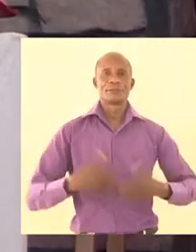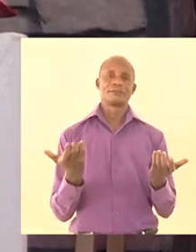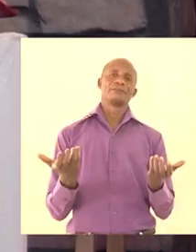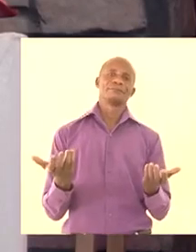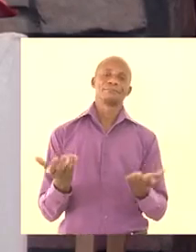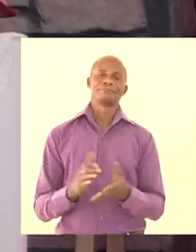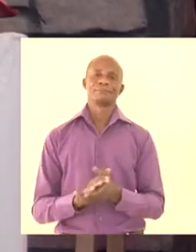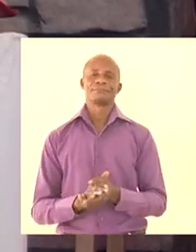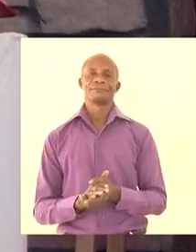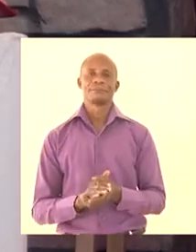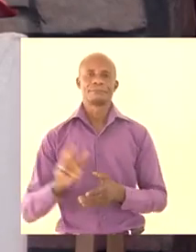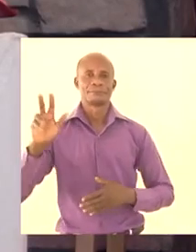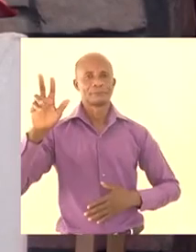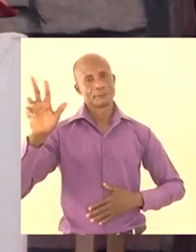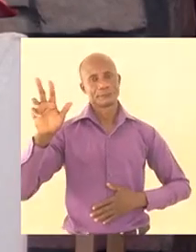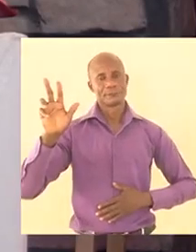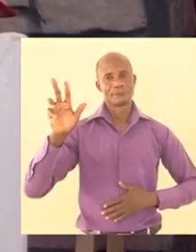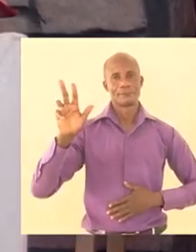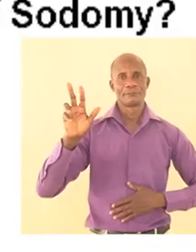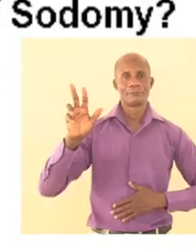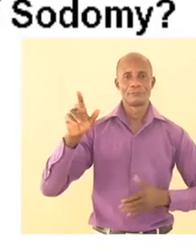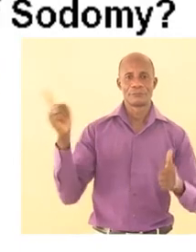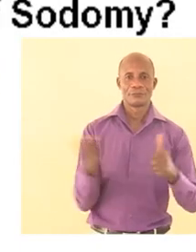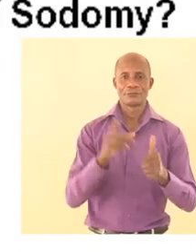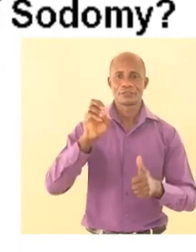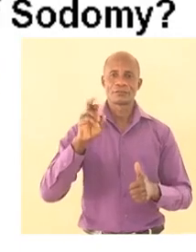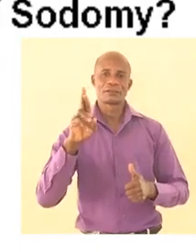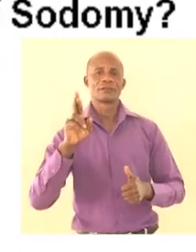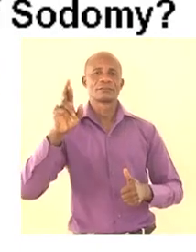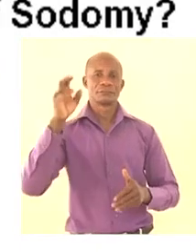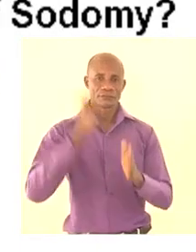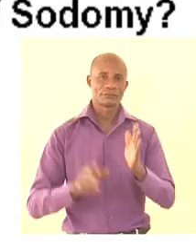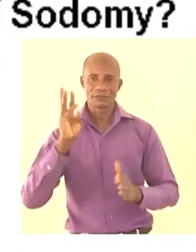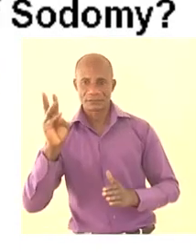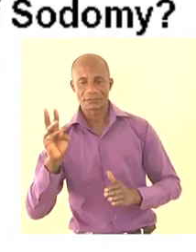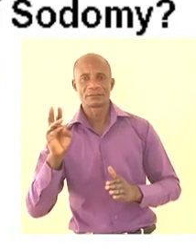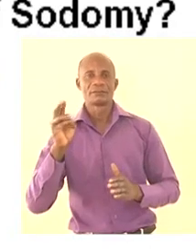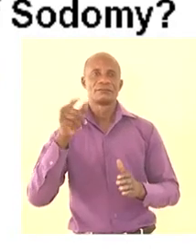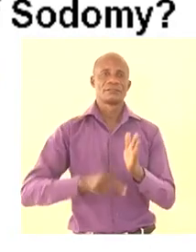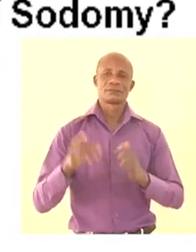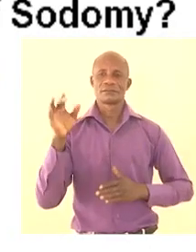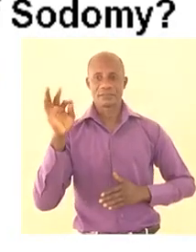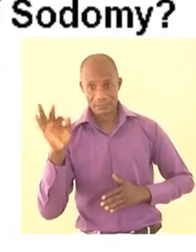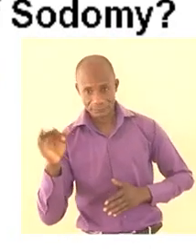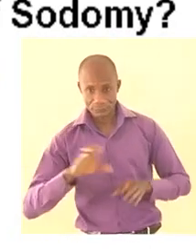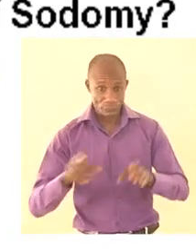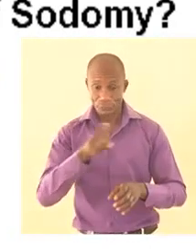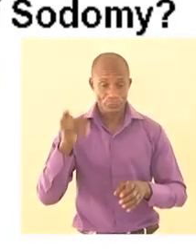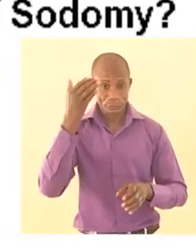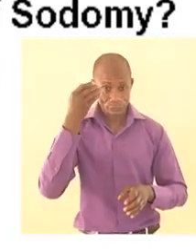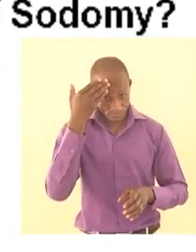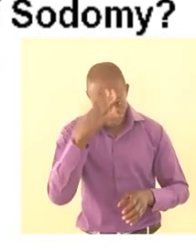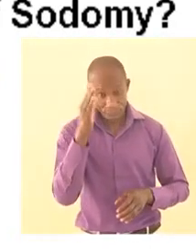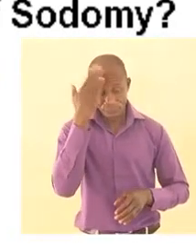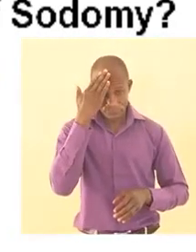angry? 3. 1 Corinthians chapter 6, verse 19 says, "Do you not know